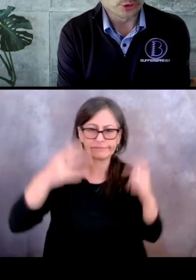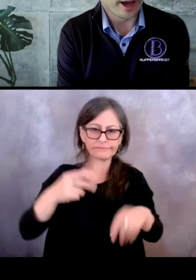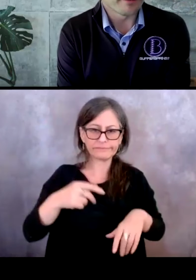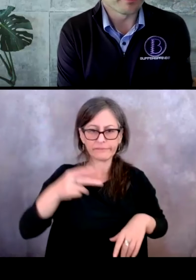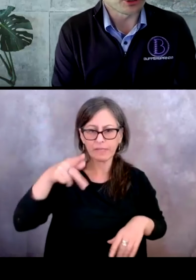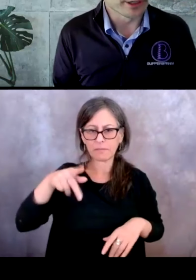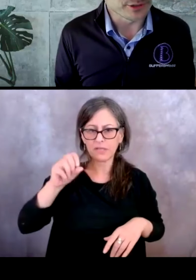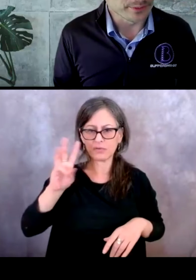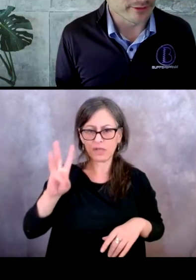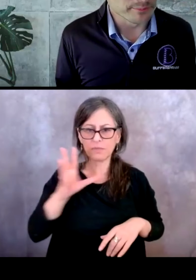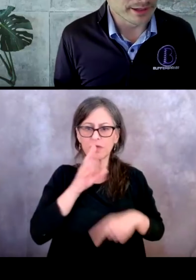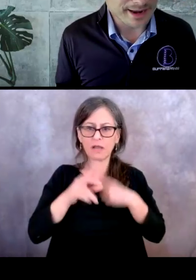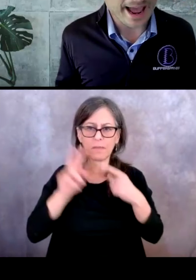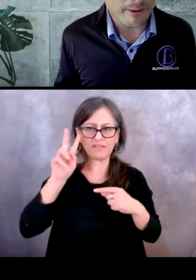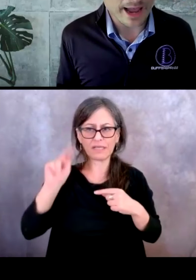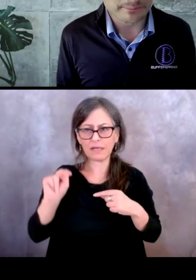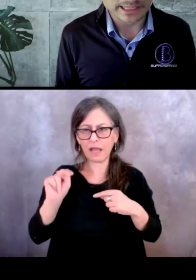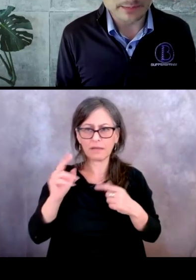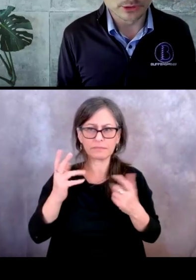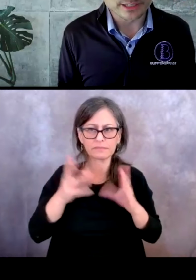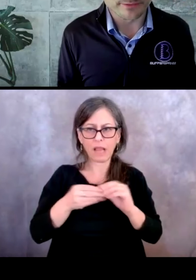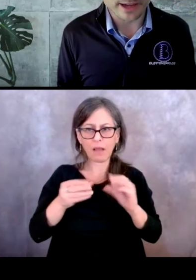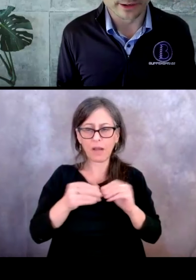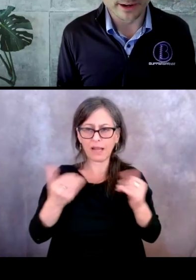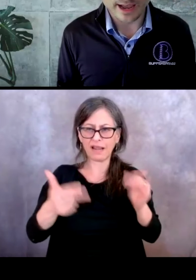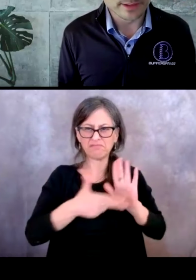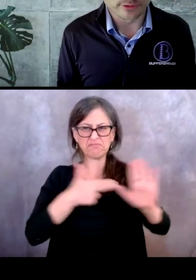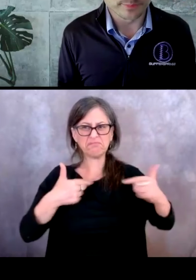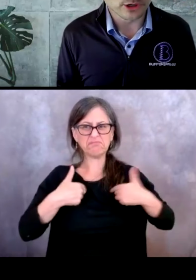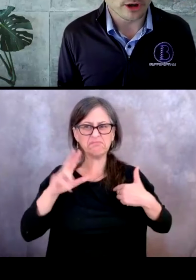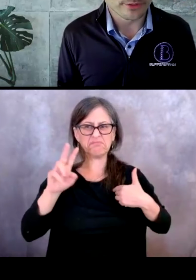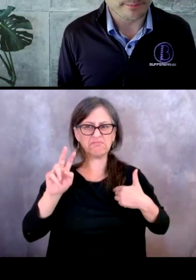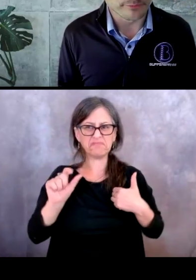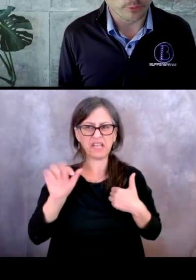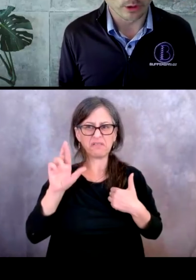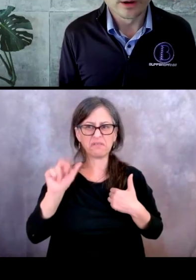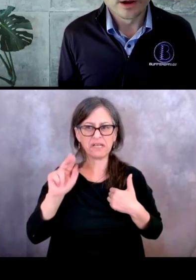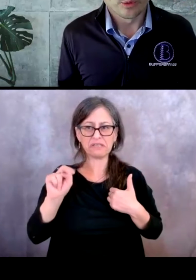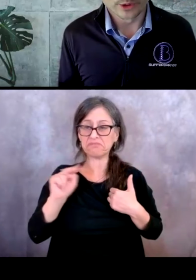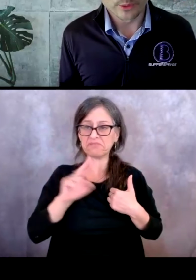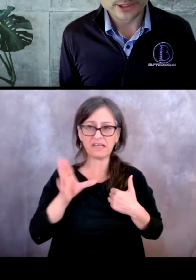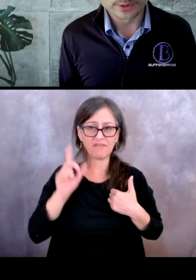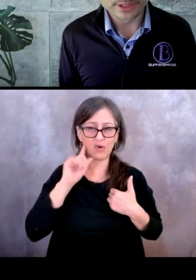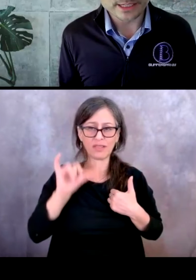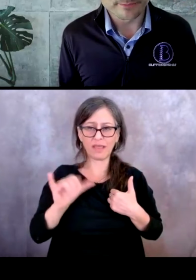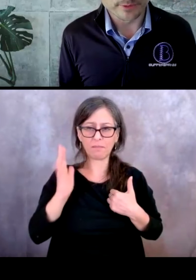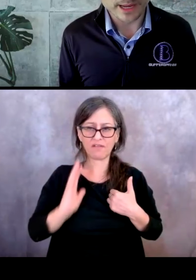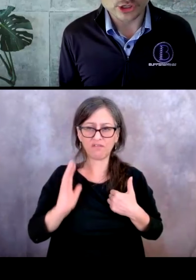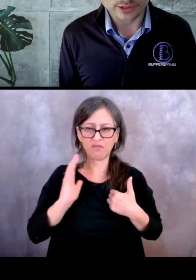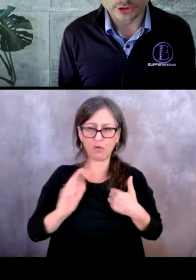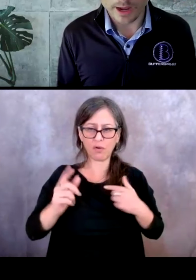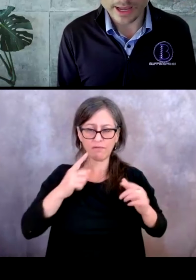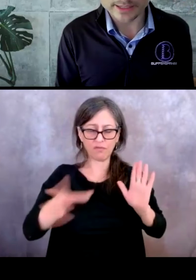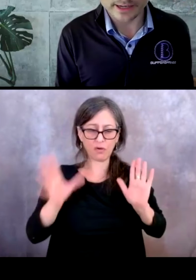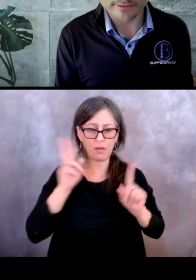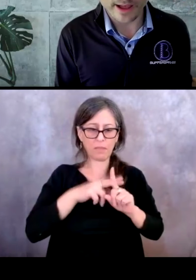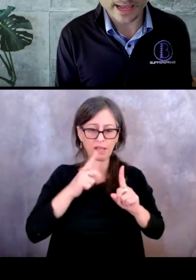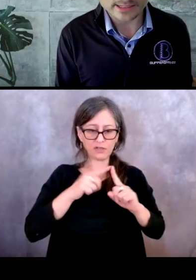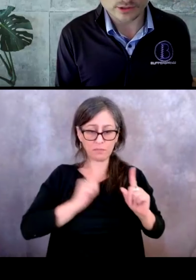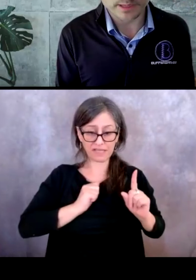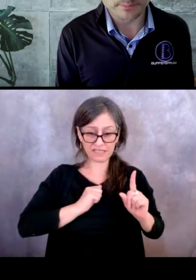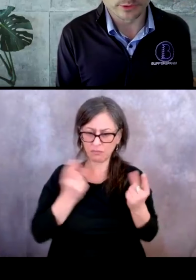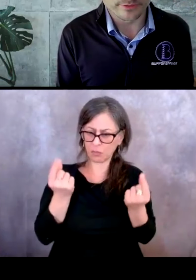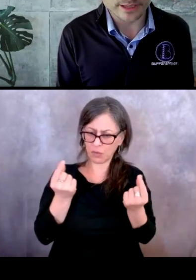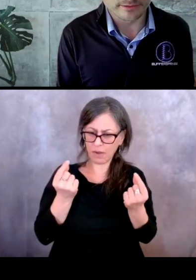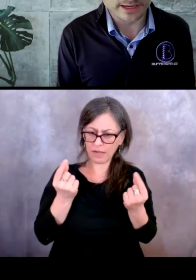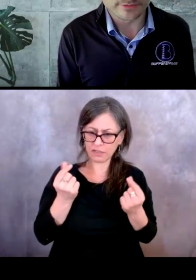told old nom stories or whatever. But now I'm labeled as a veteran. I've never been called that before. What do I do with this information? Do I identify as